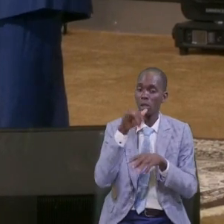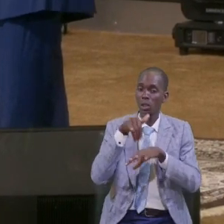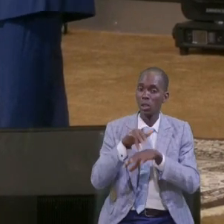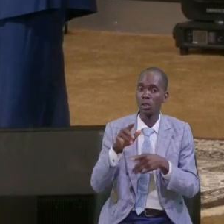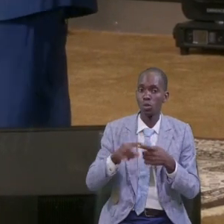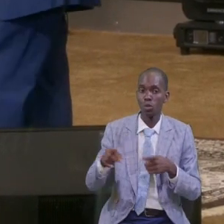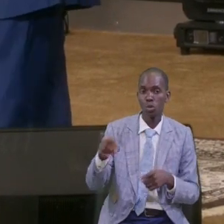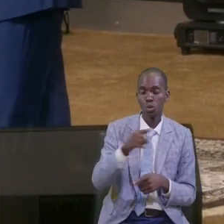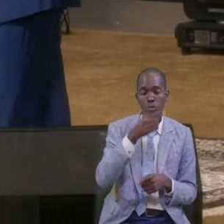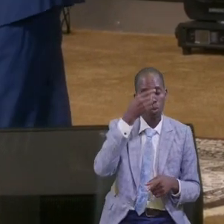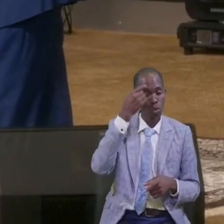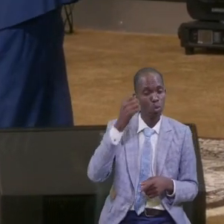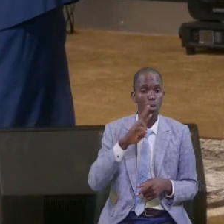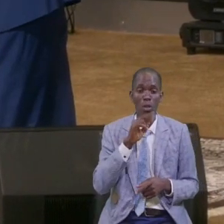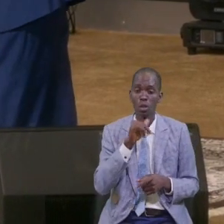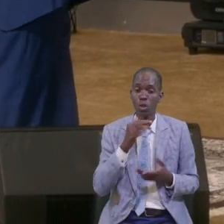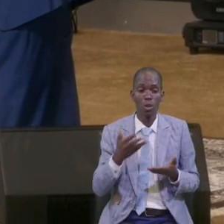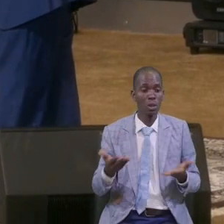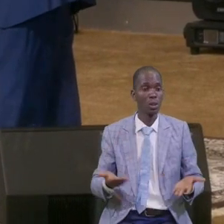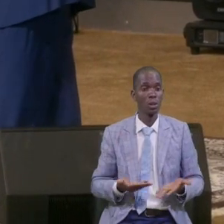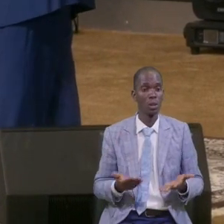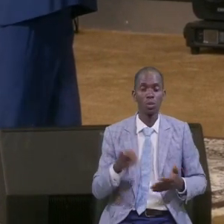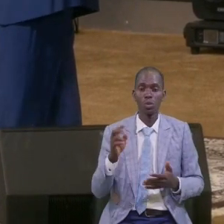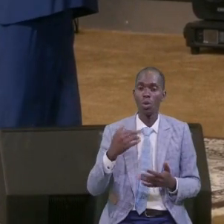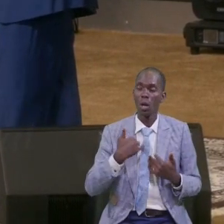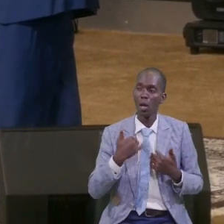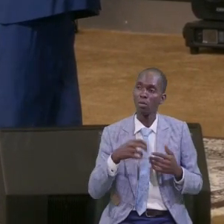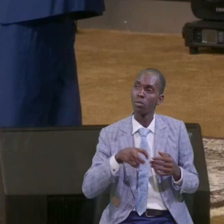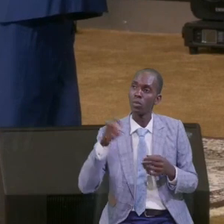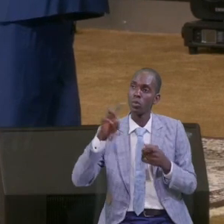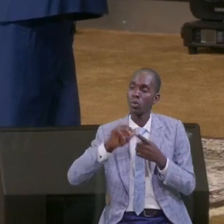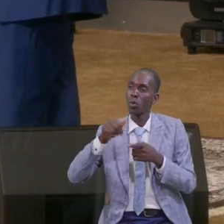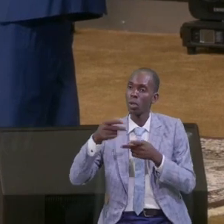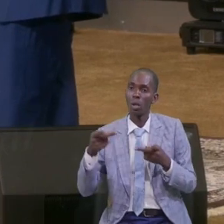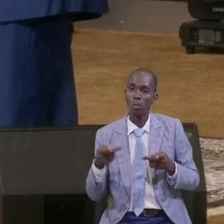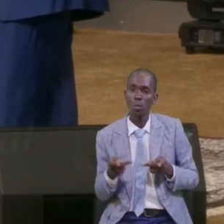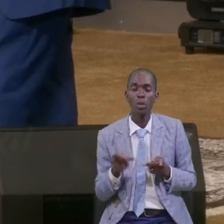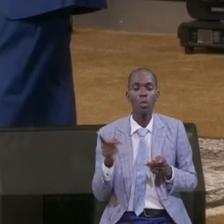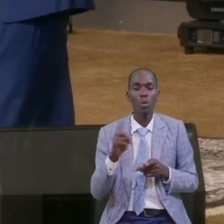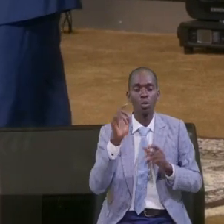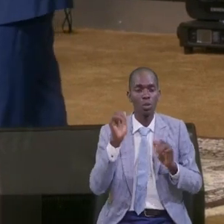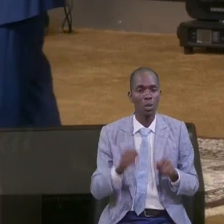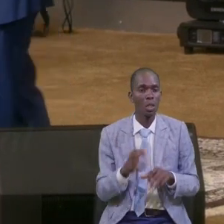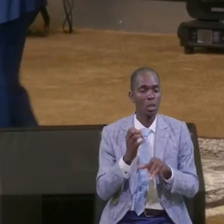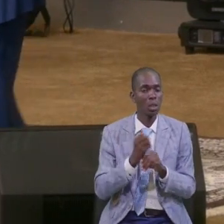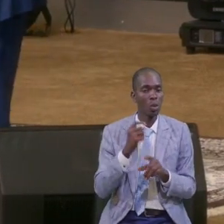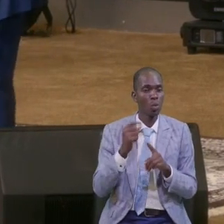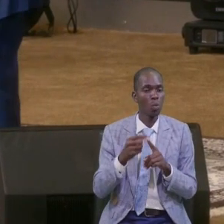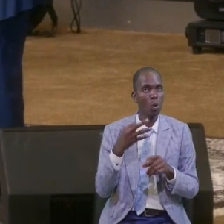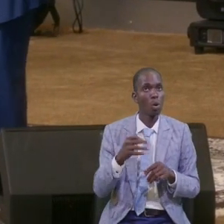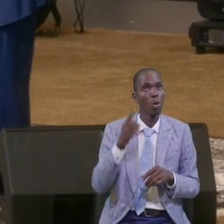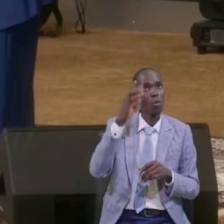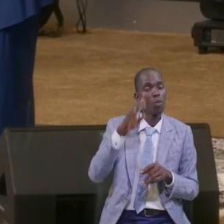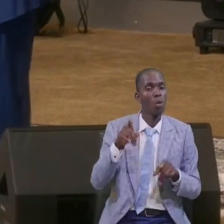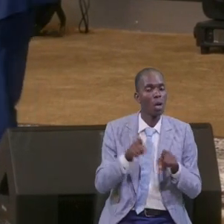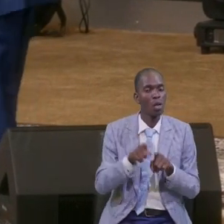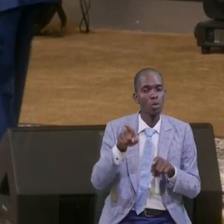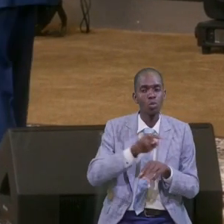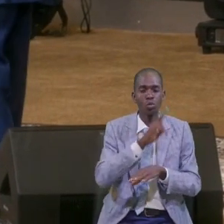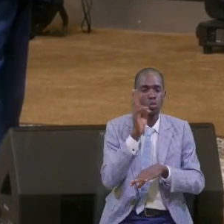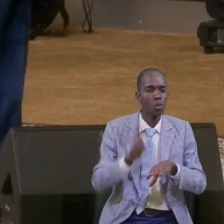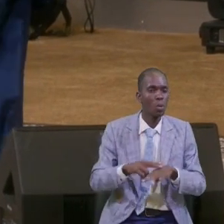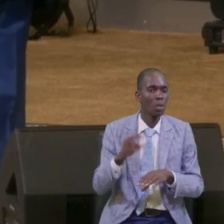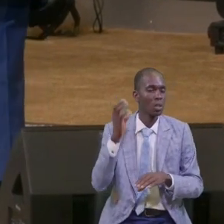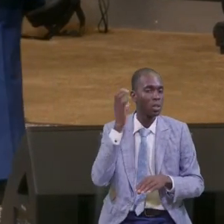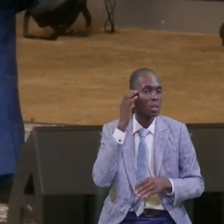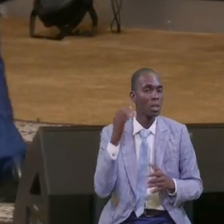and you are not here, and you are not discovering assemblies where you can hear the word of God like you used to hear when